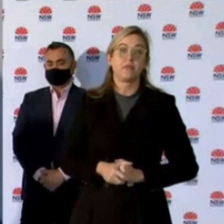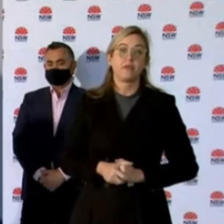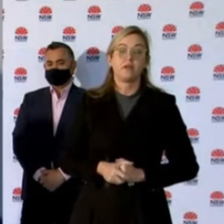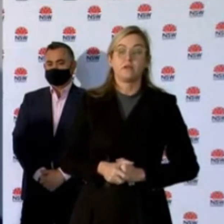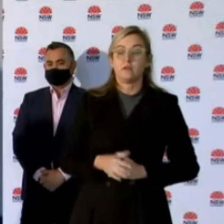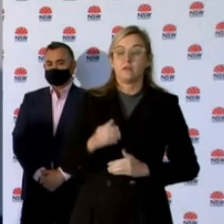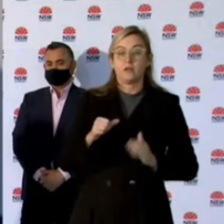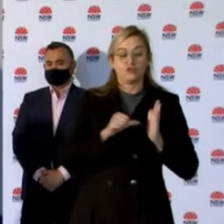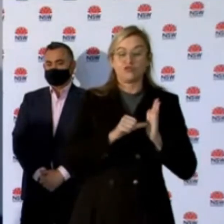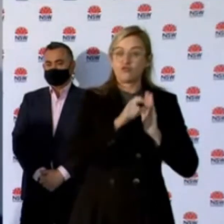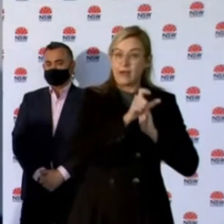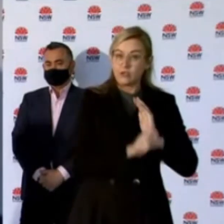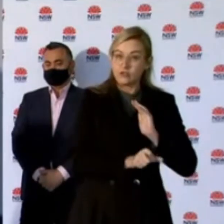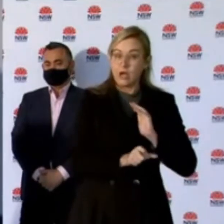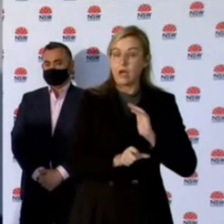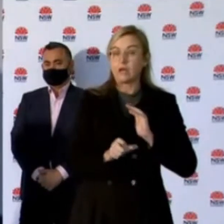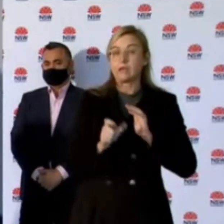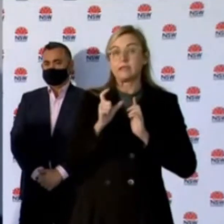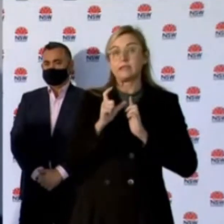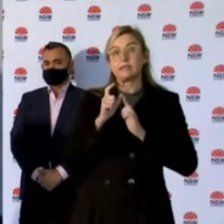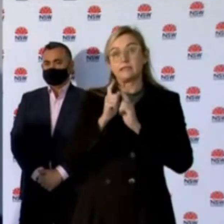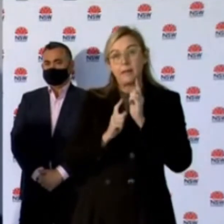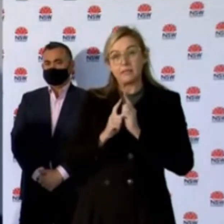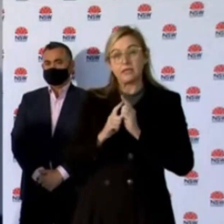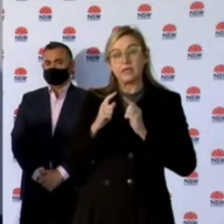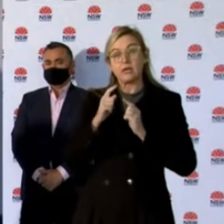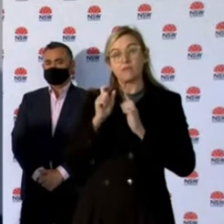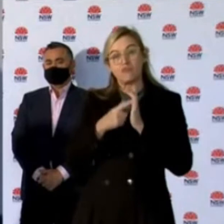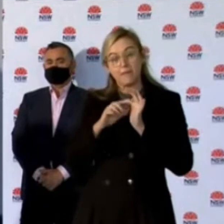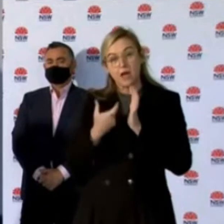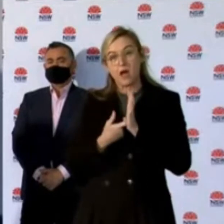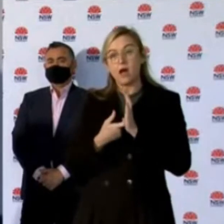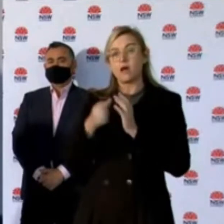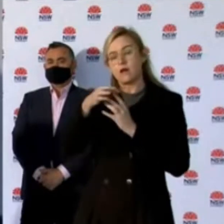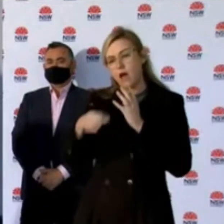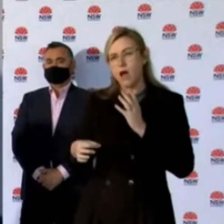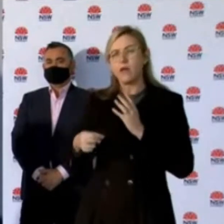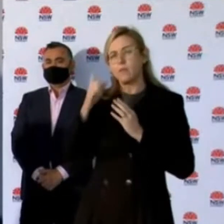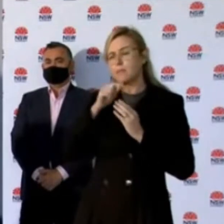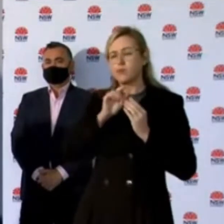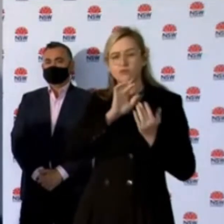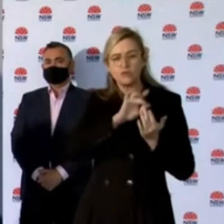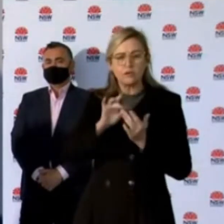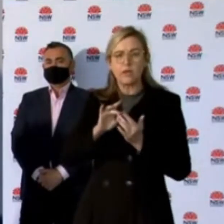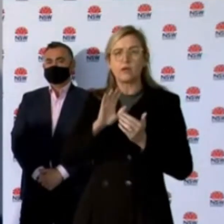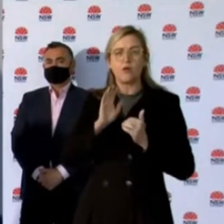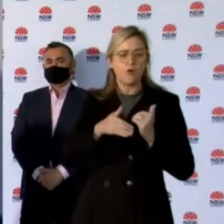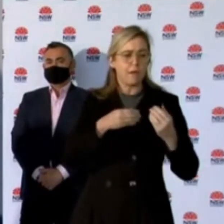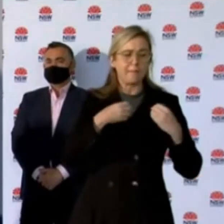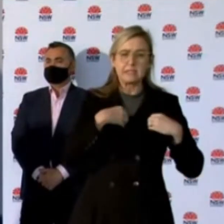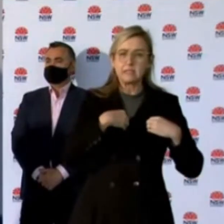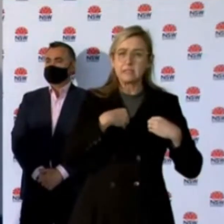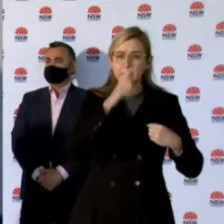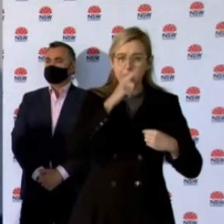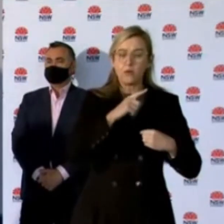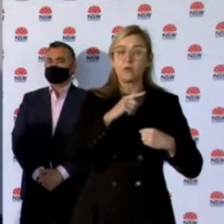Premier and all of our ministerial colleagues who've been in touch with various sectors, business community leaders. In relation to construction, please know